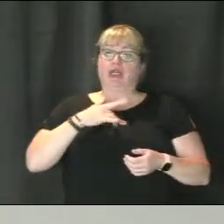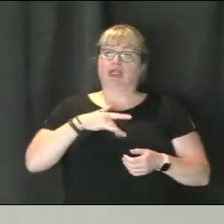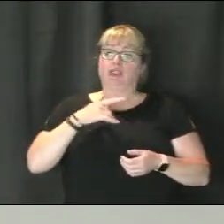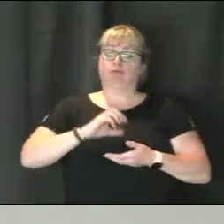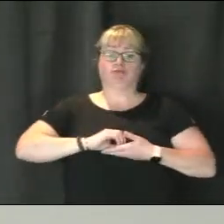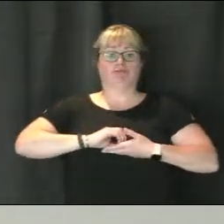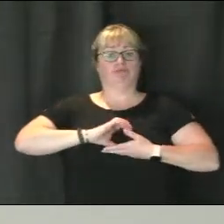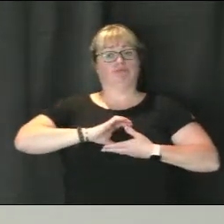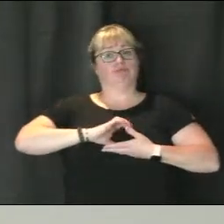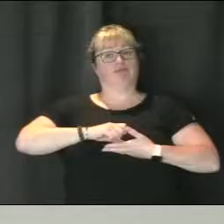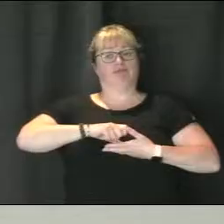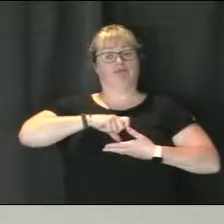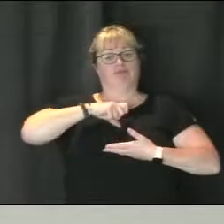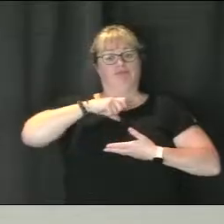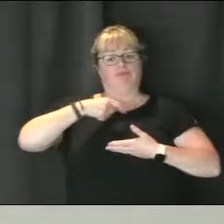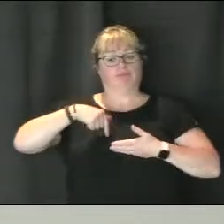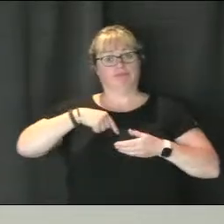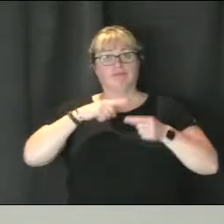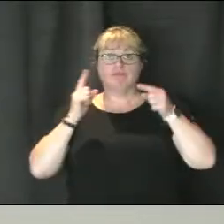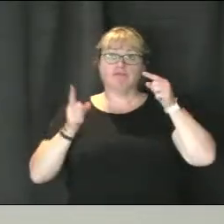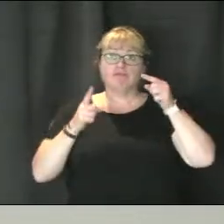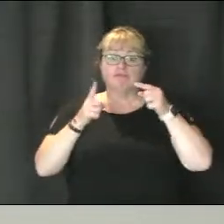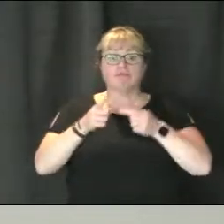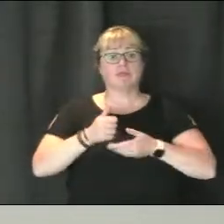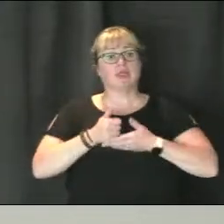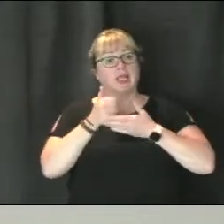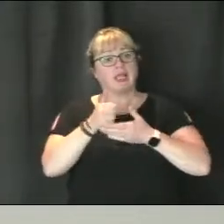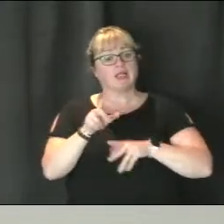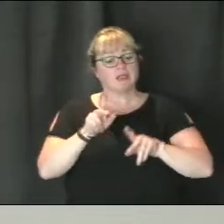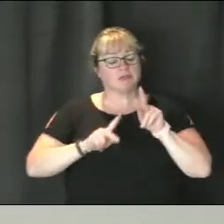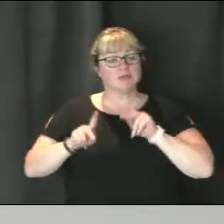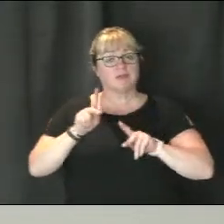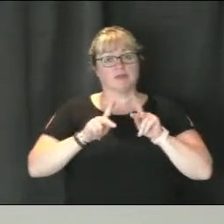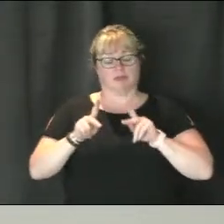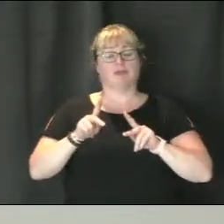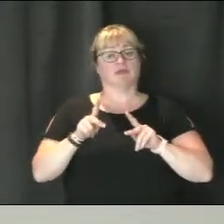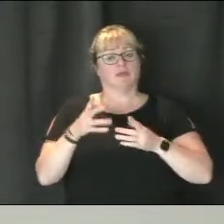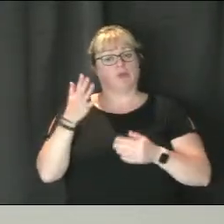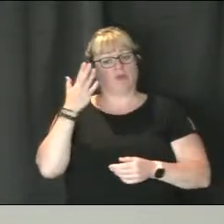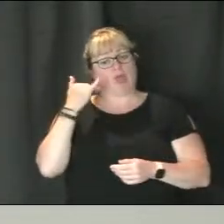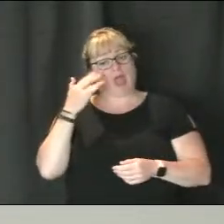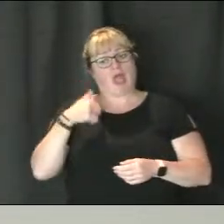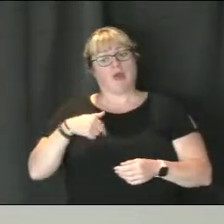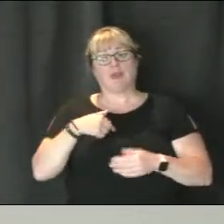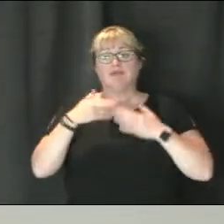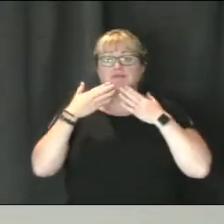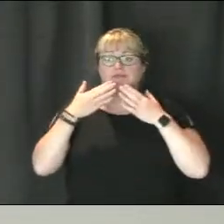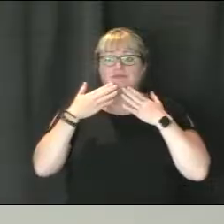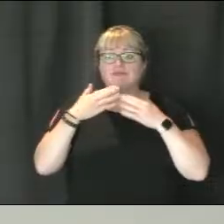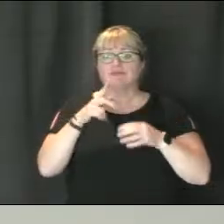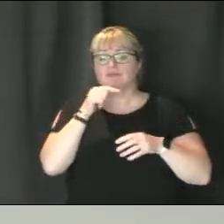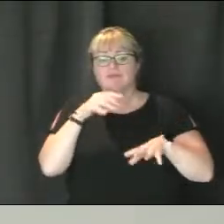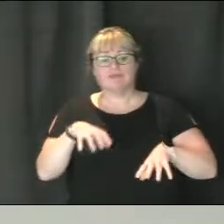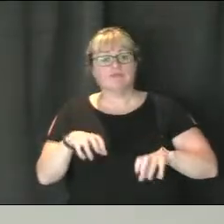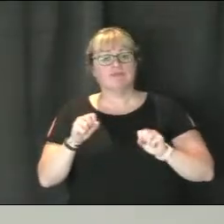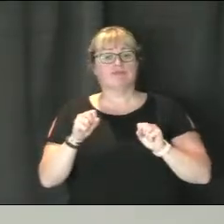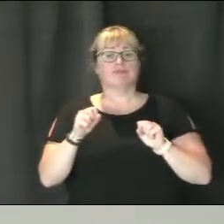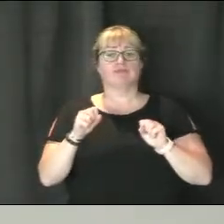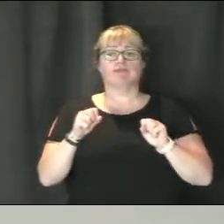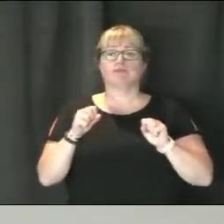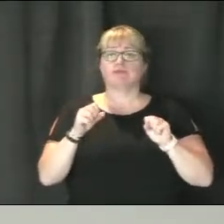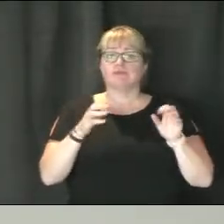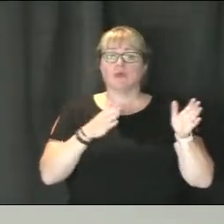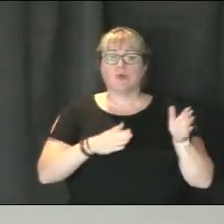our accomplishments in helping others. This is why we say thank you to the organizers that made